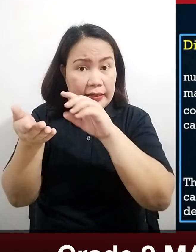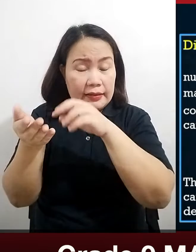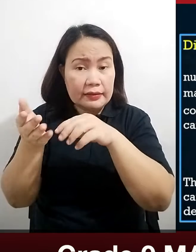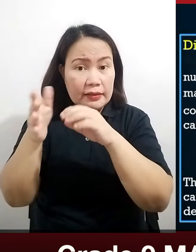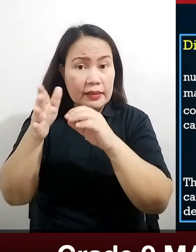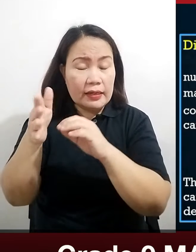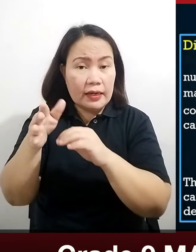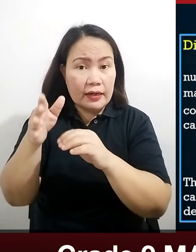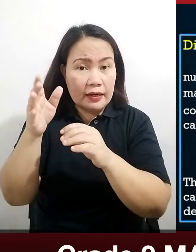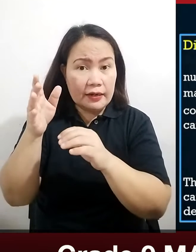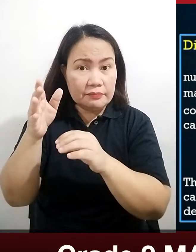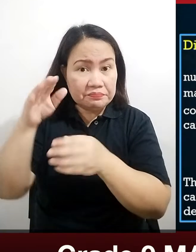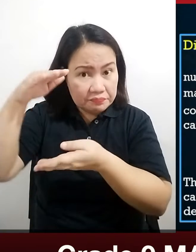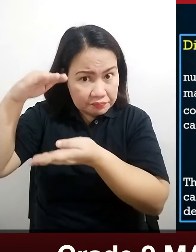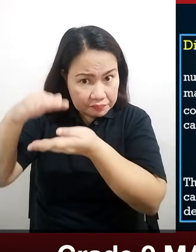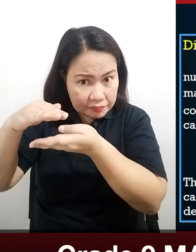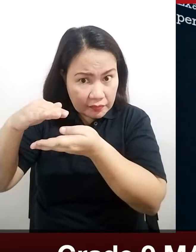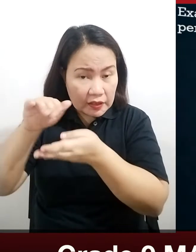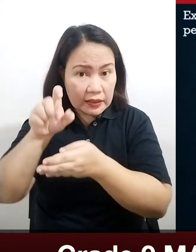in y.